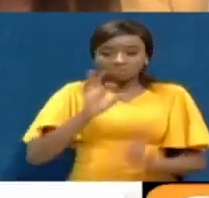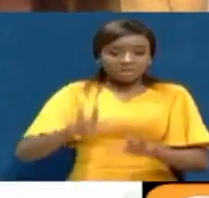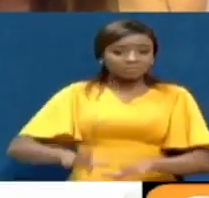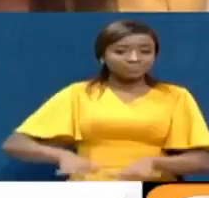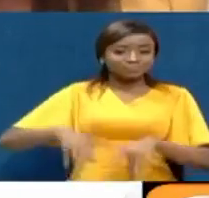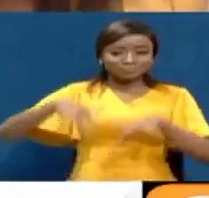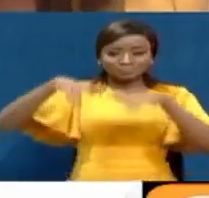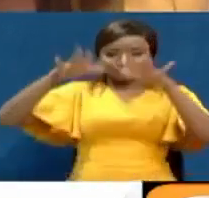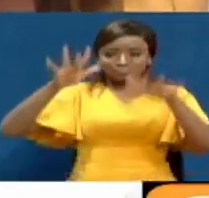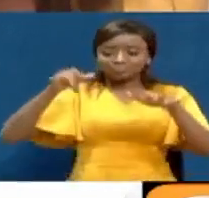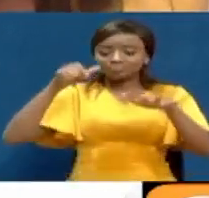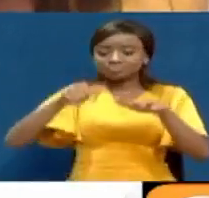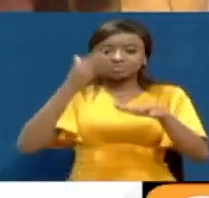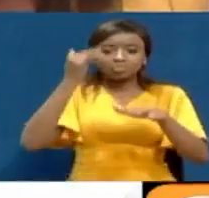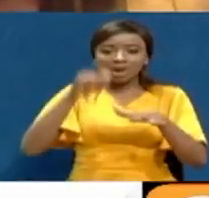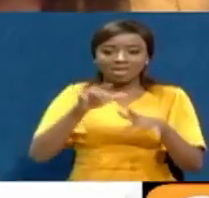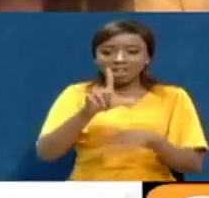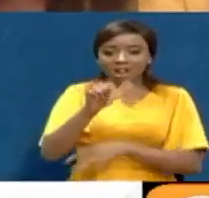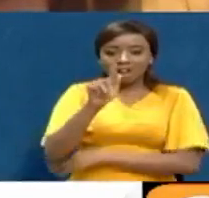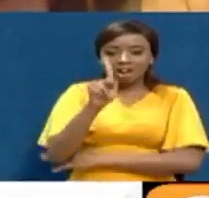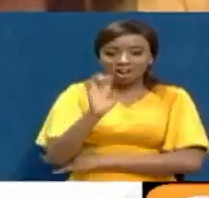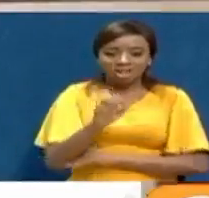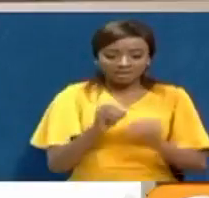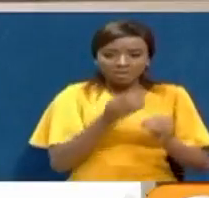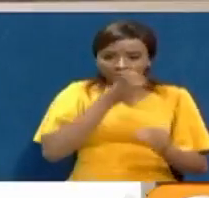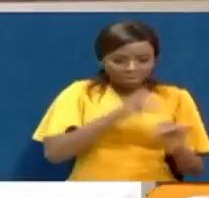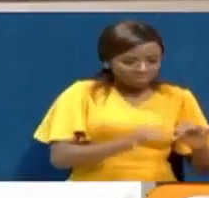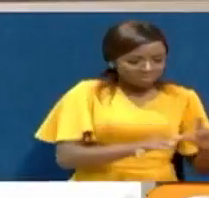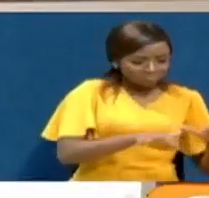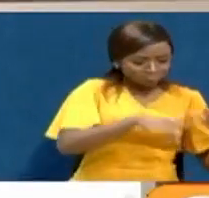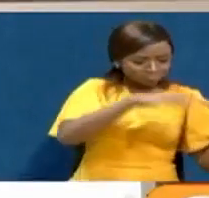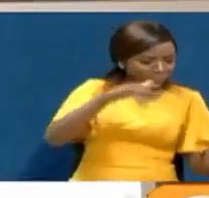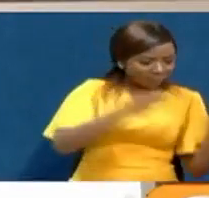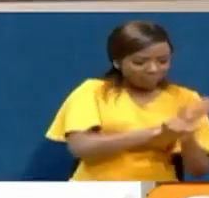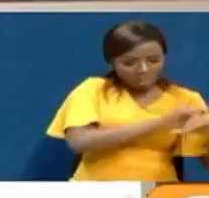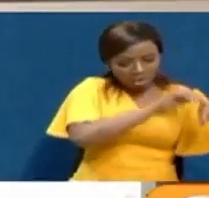Baringo mainly is from the expansion of the lakes, right? So